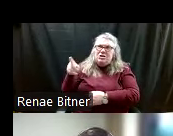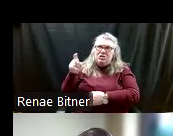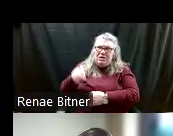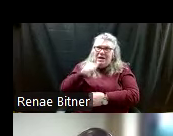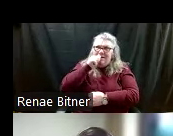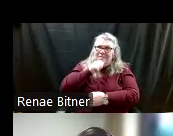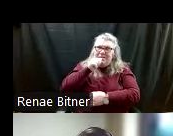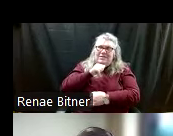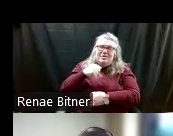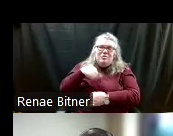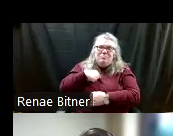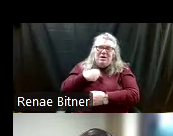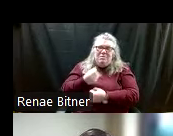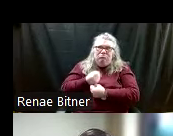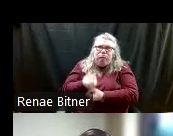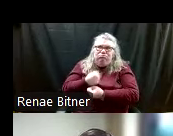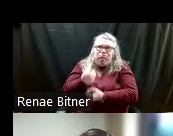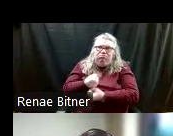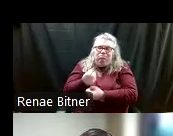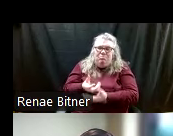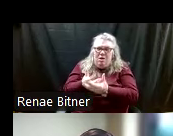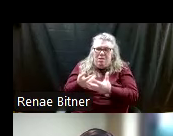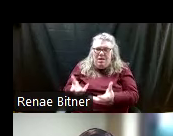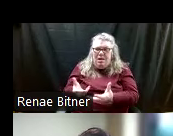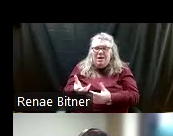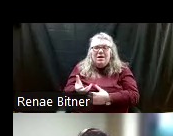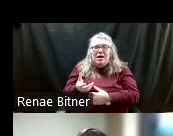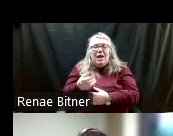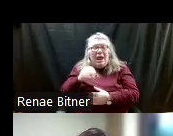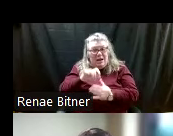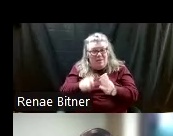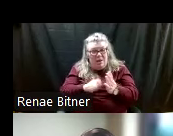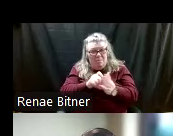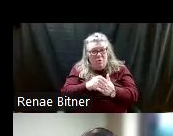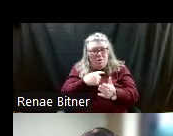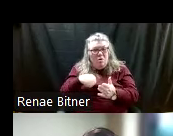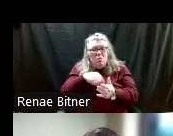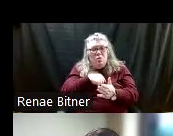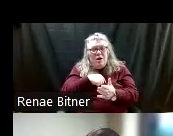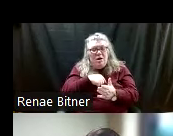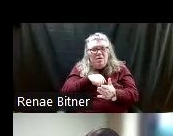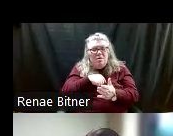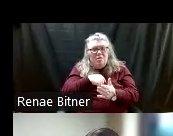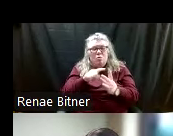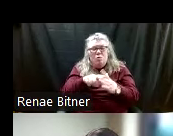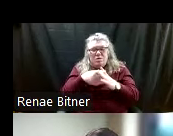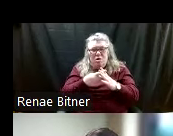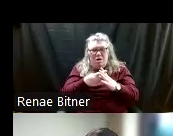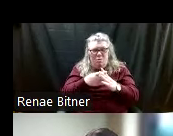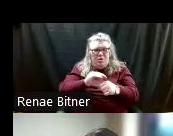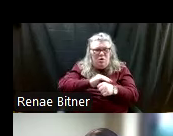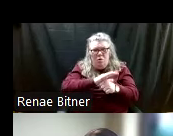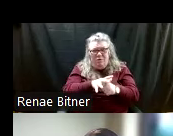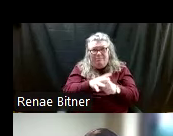unpack a lot. um, and at this point we were in the middle we were starting with COVID. So that